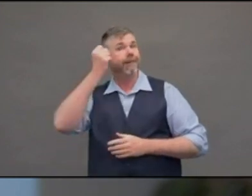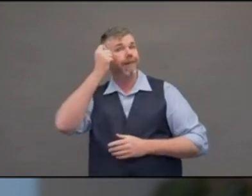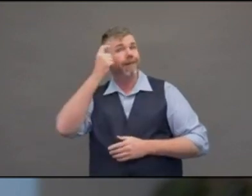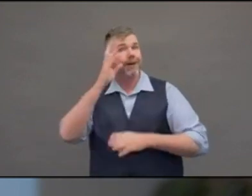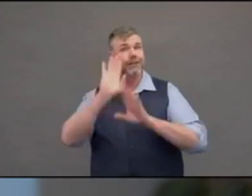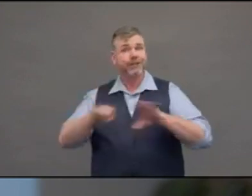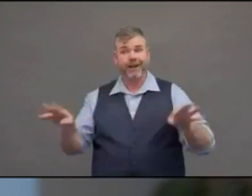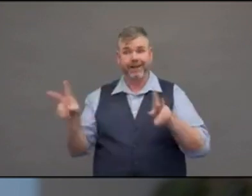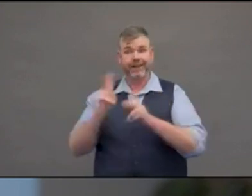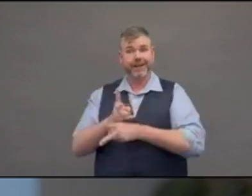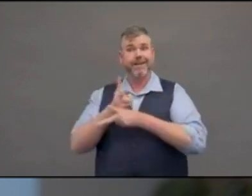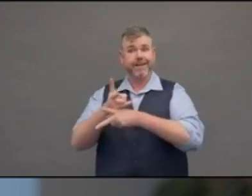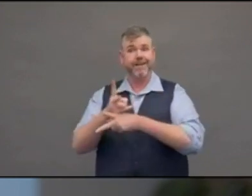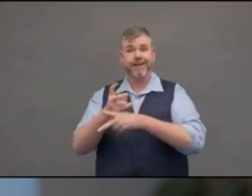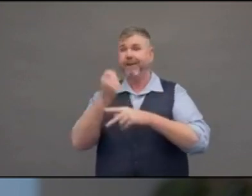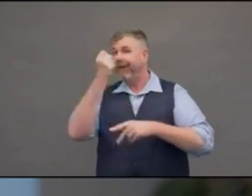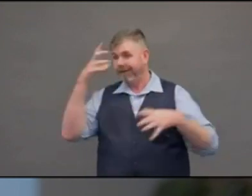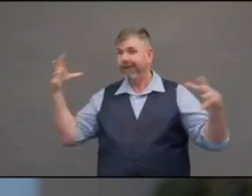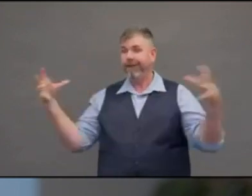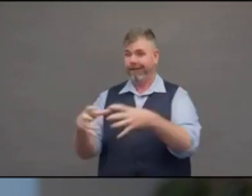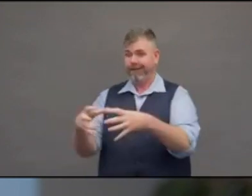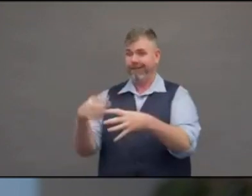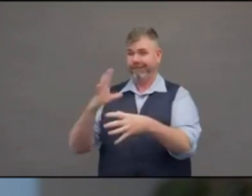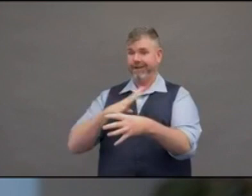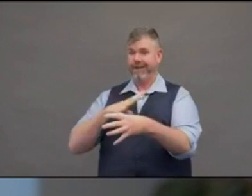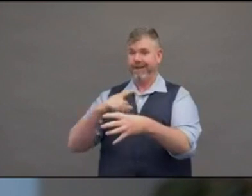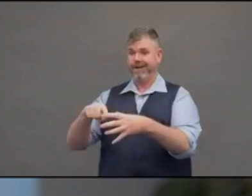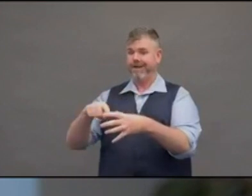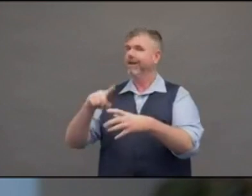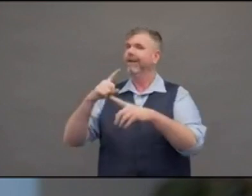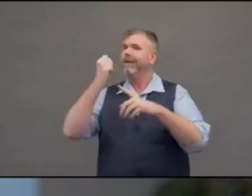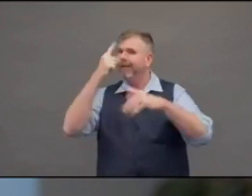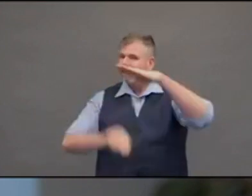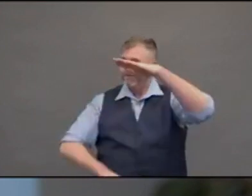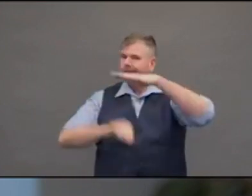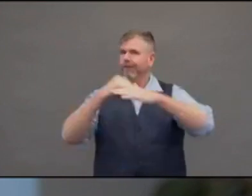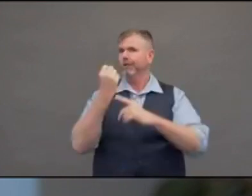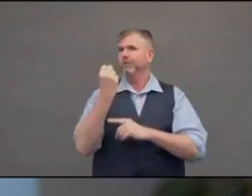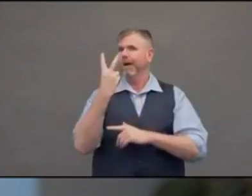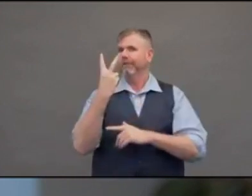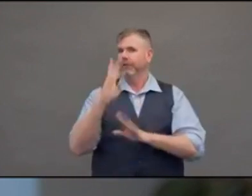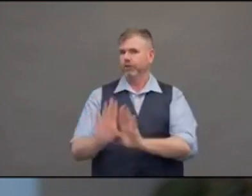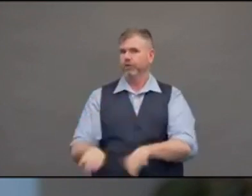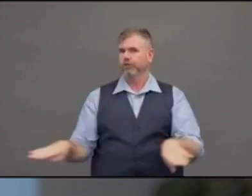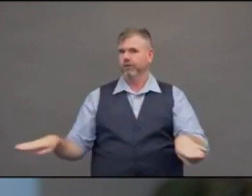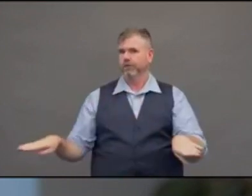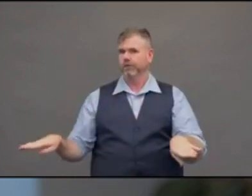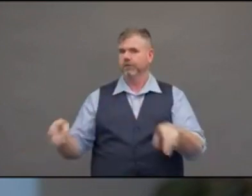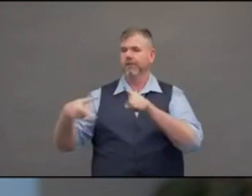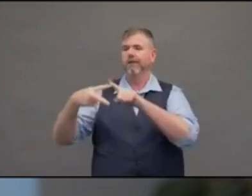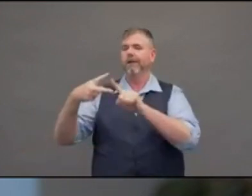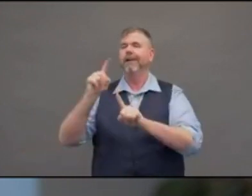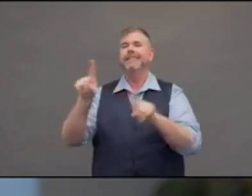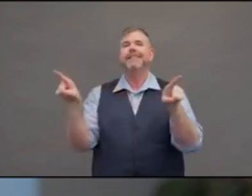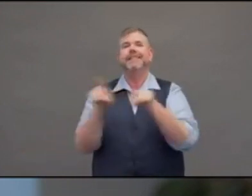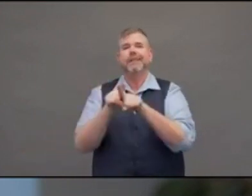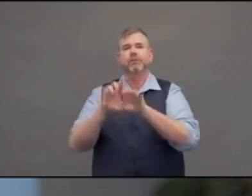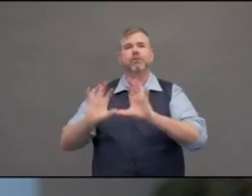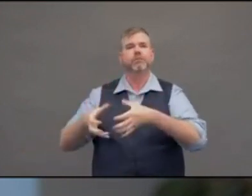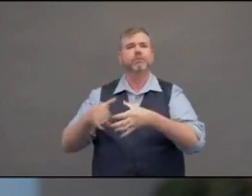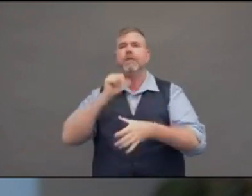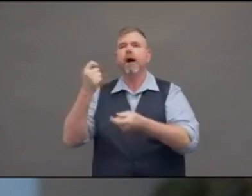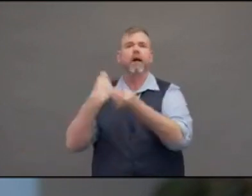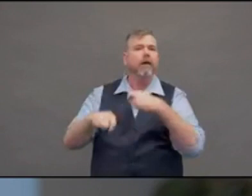important because there's still a lot that is being learned about the extent to which children can be vectors for the